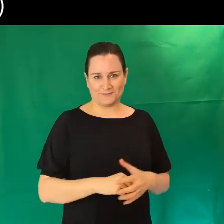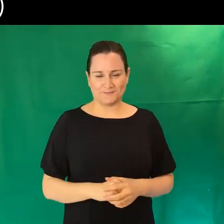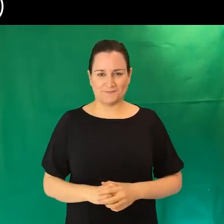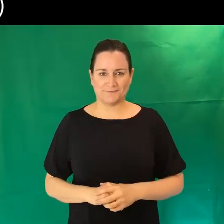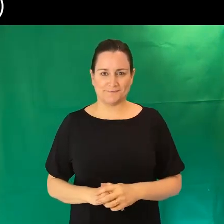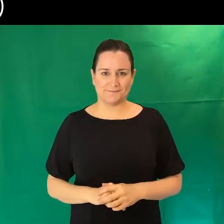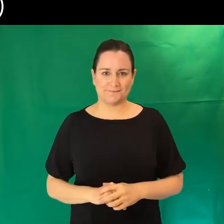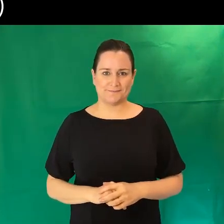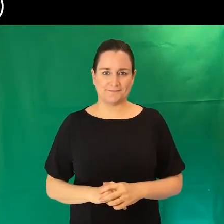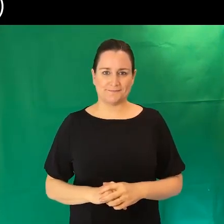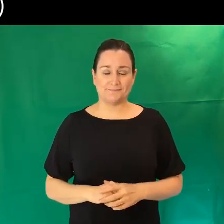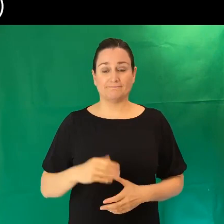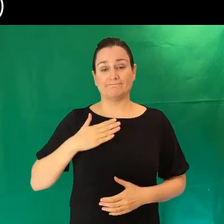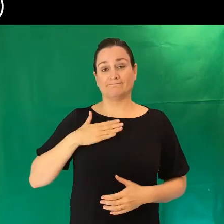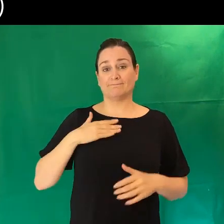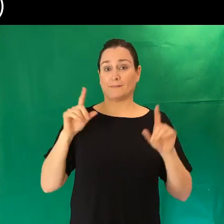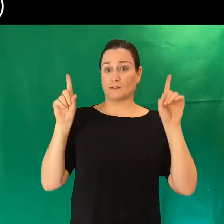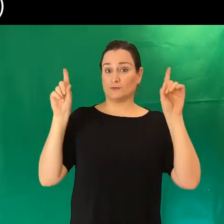today.